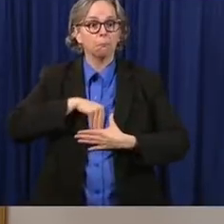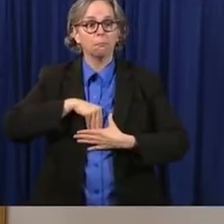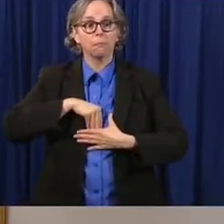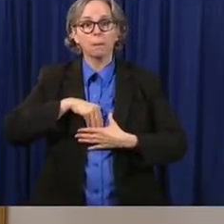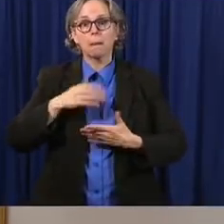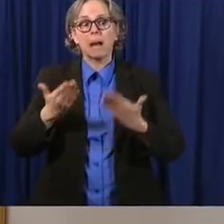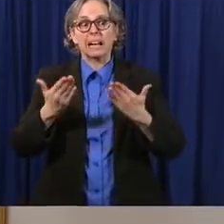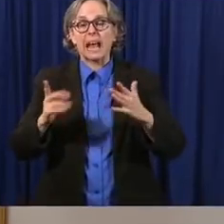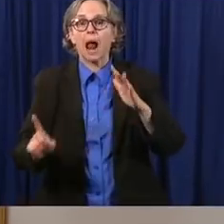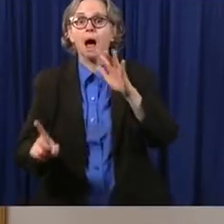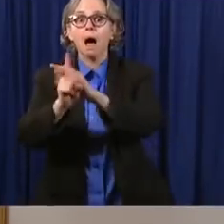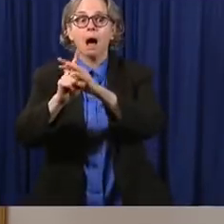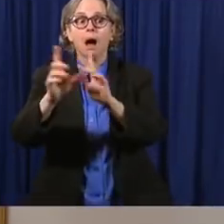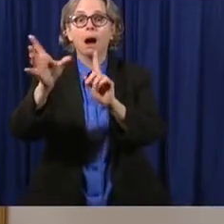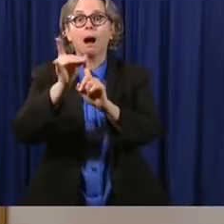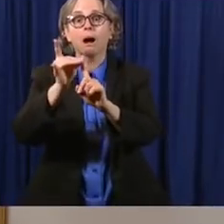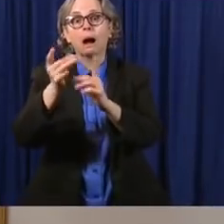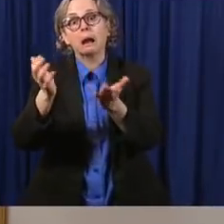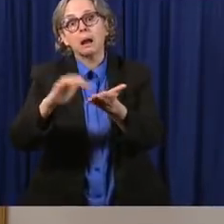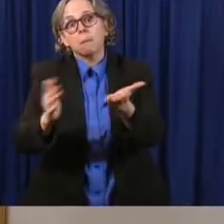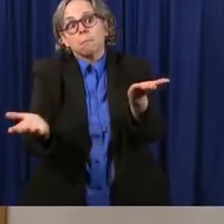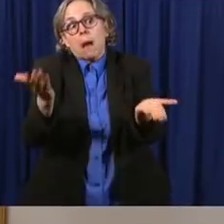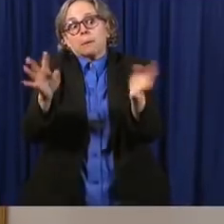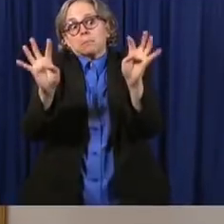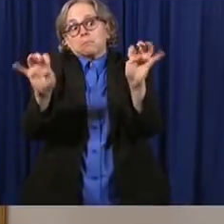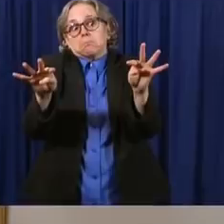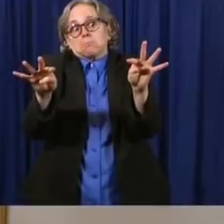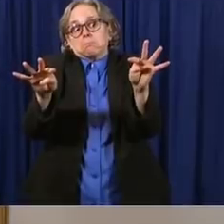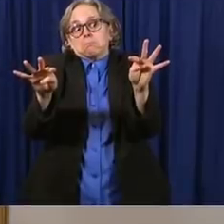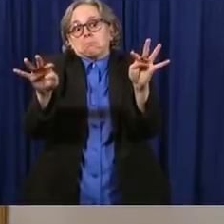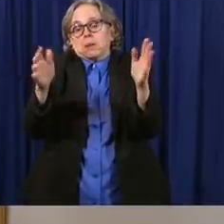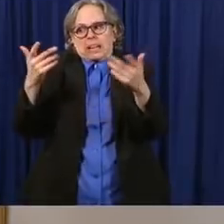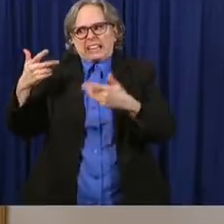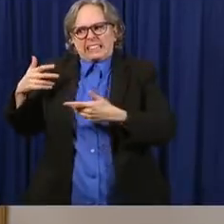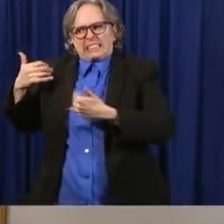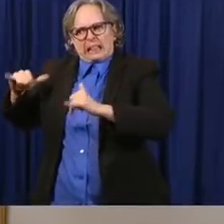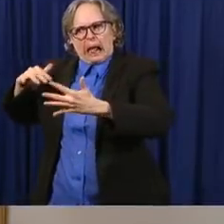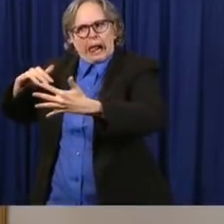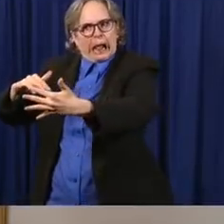that to the scientists. So while